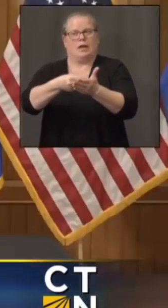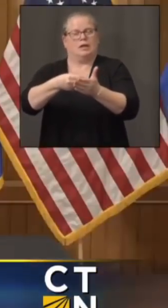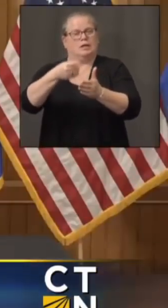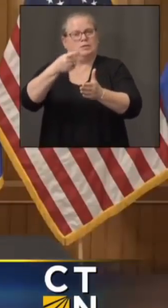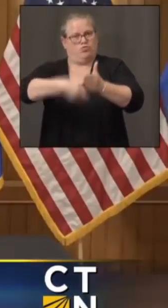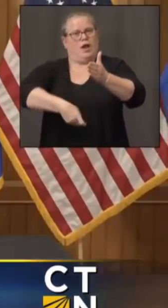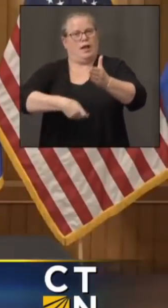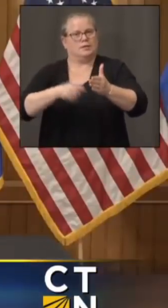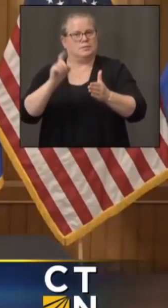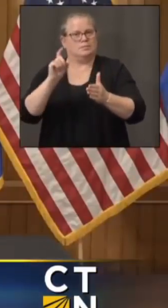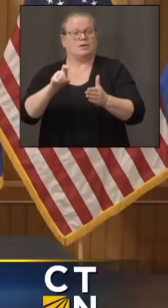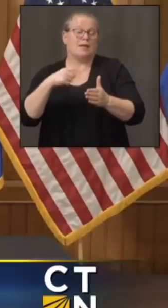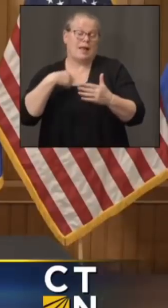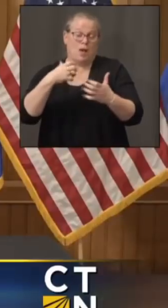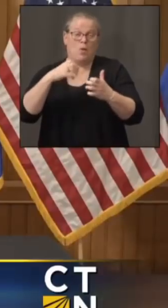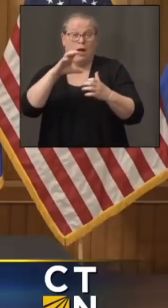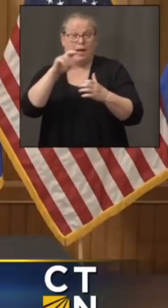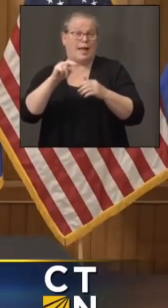Fox 61.